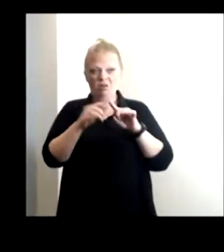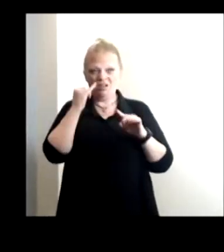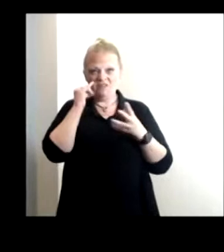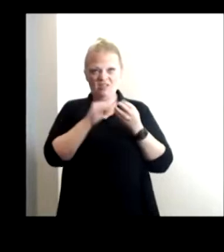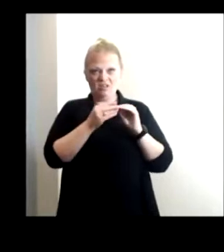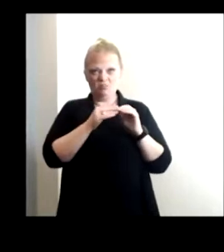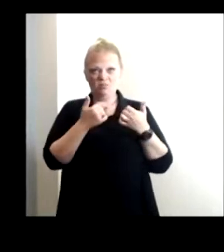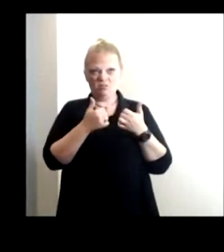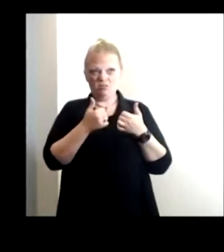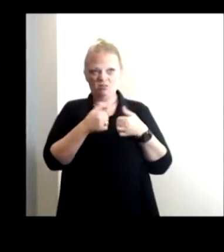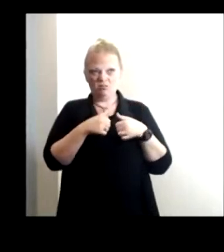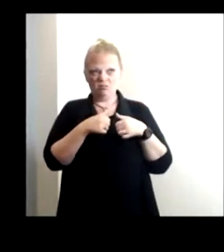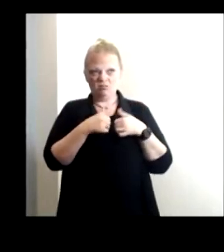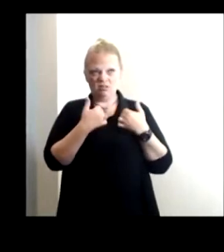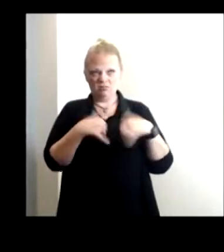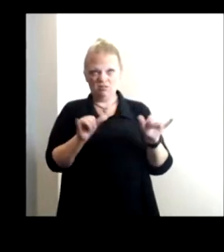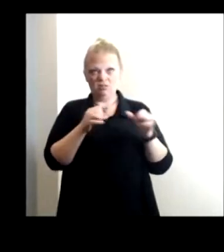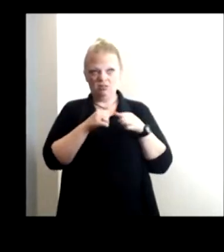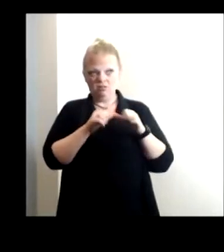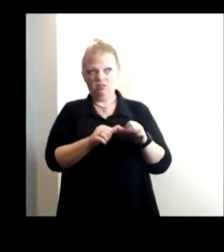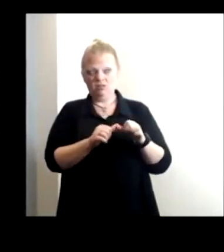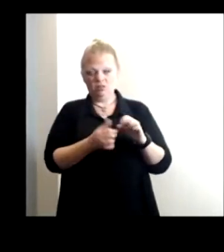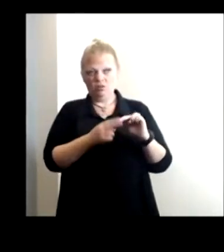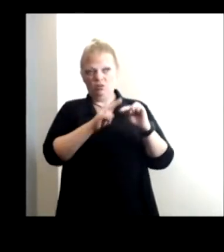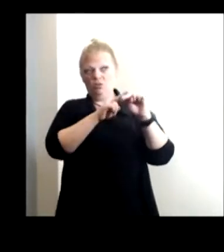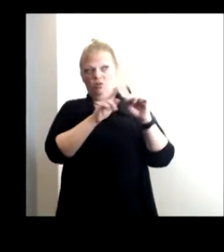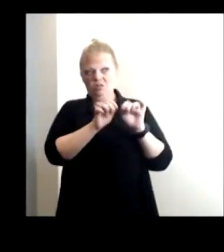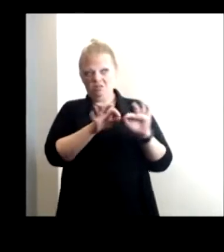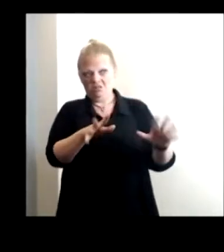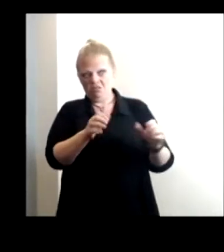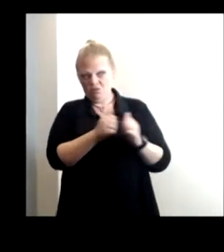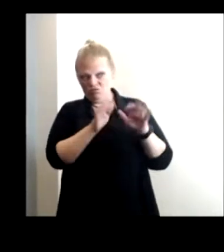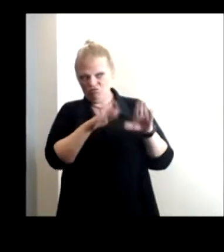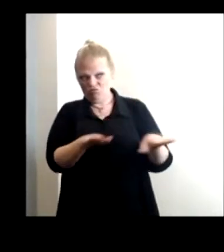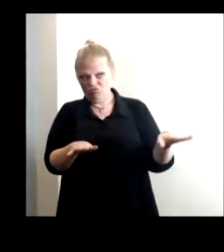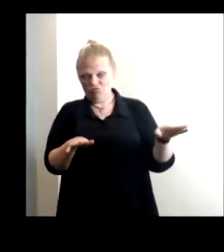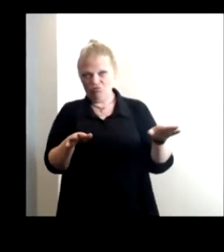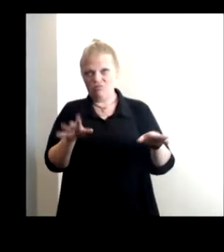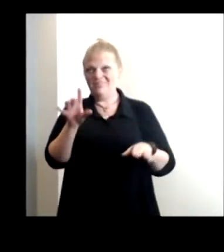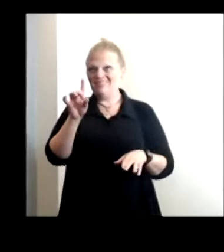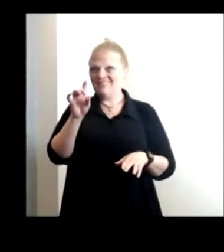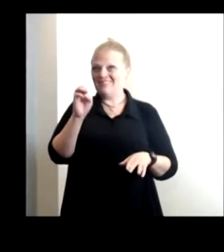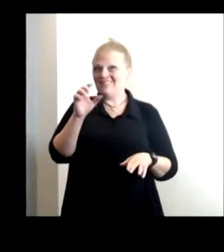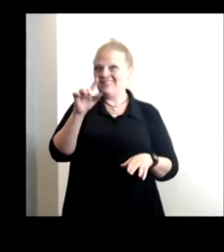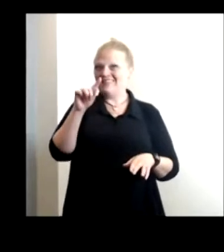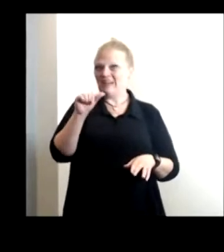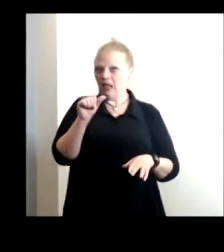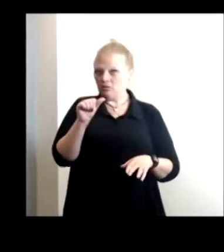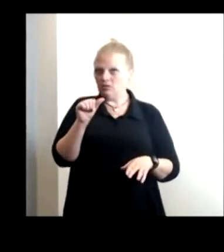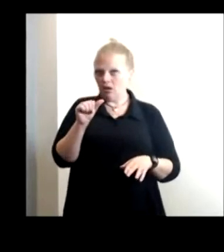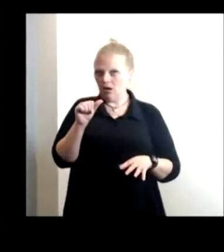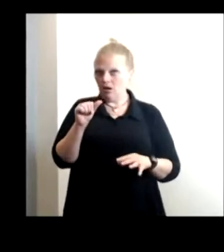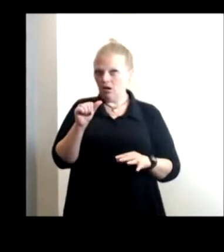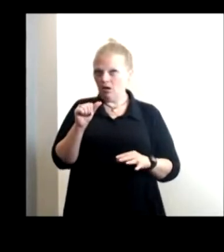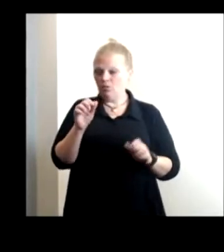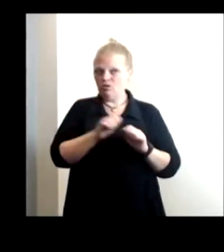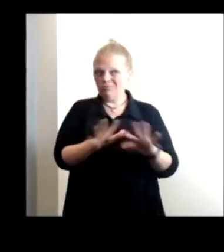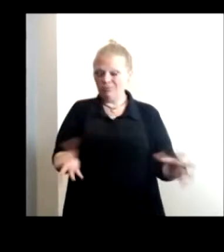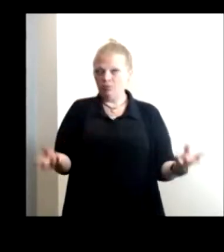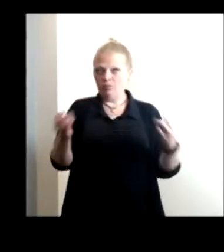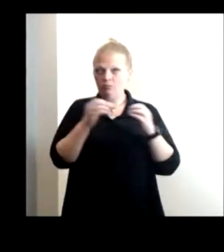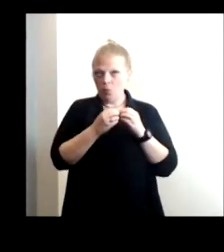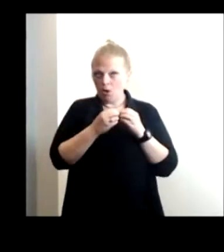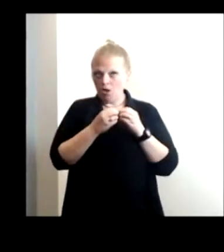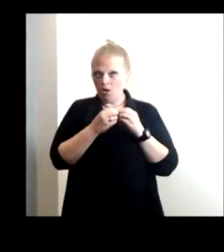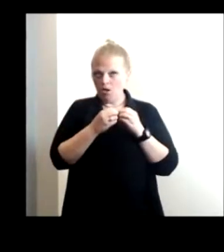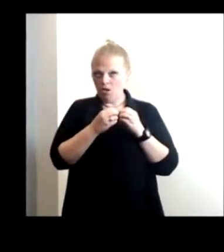to go up and we see transmission among children, and we're talking about the Delta variant, which is much more transmissible,